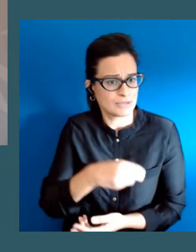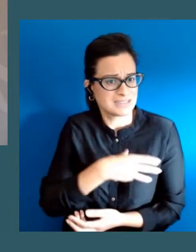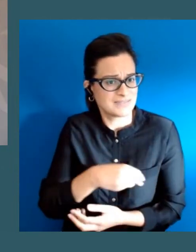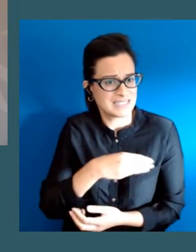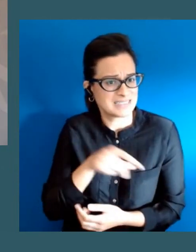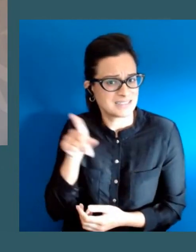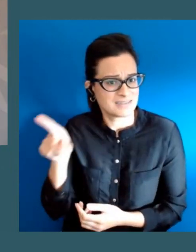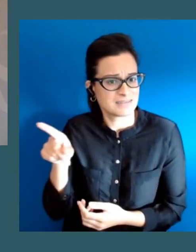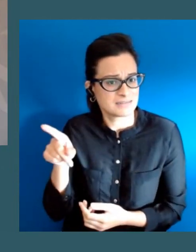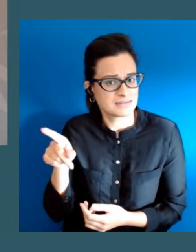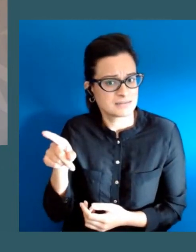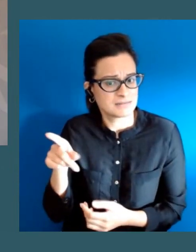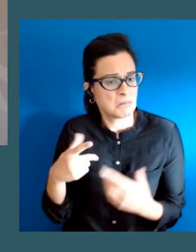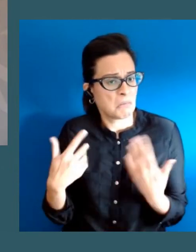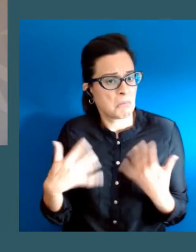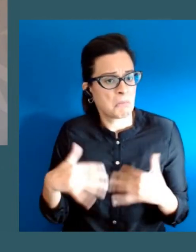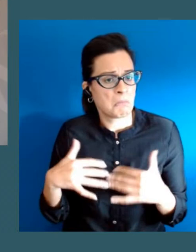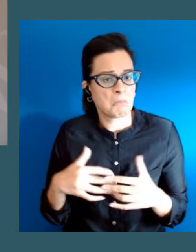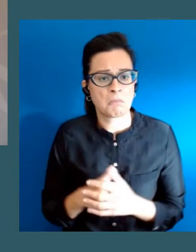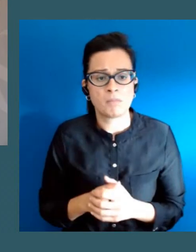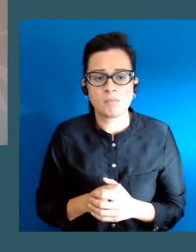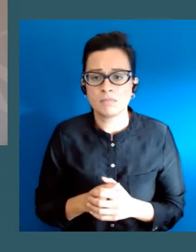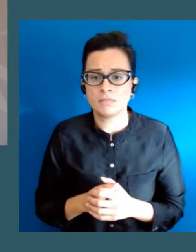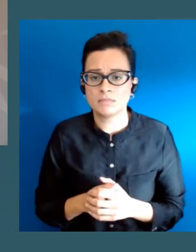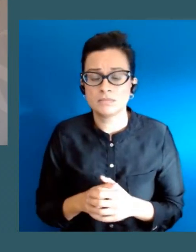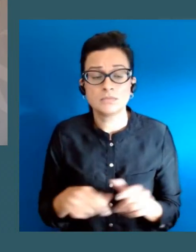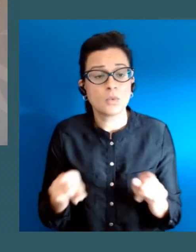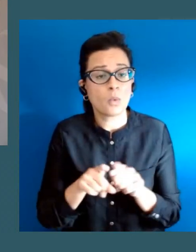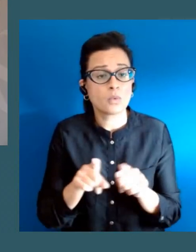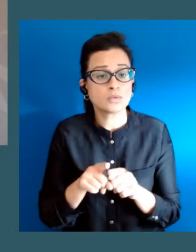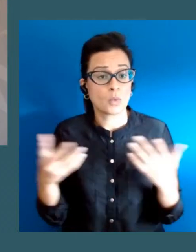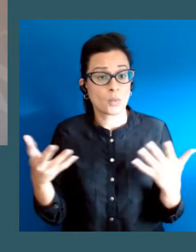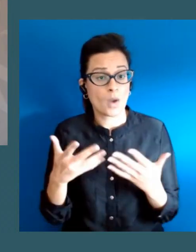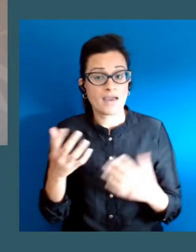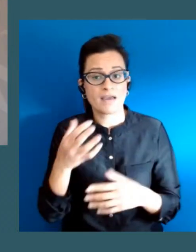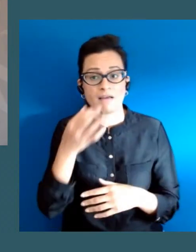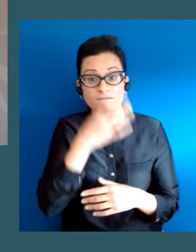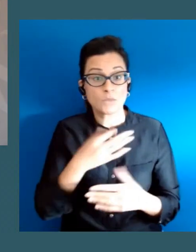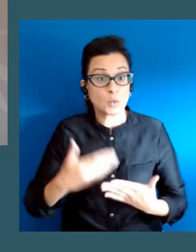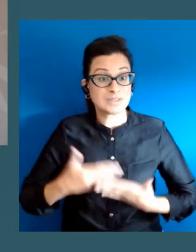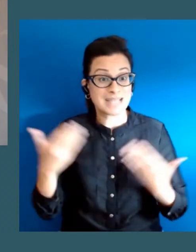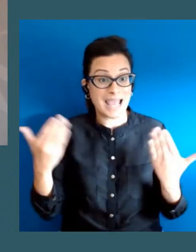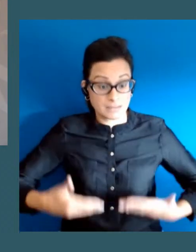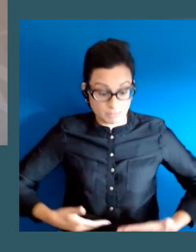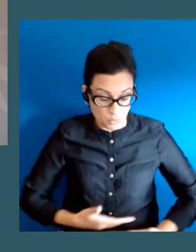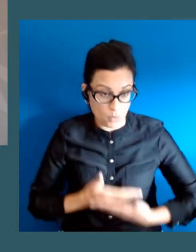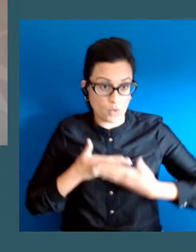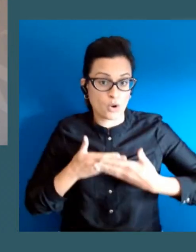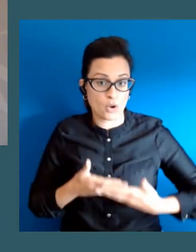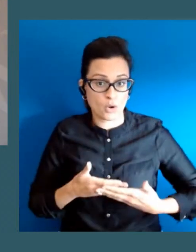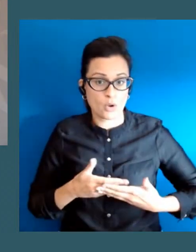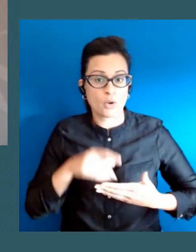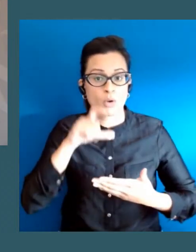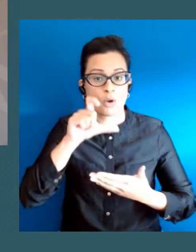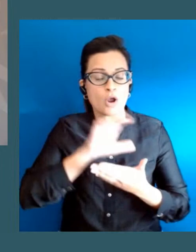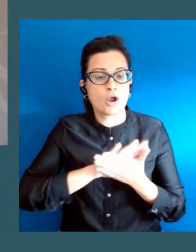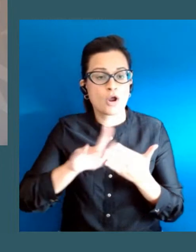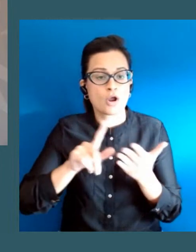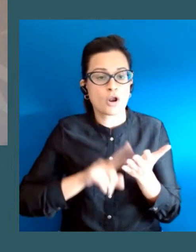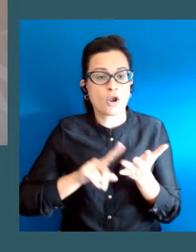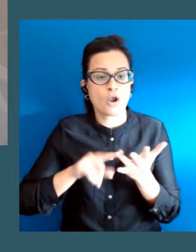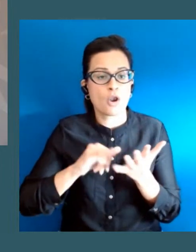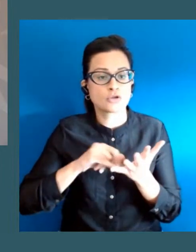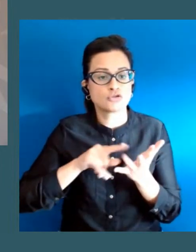breastfeeding rates, etc. And of course, within the first few days of life, you've got the colostrum that comes out, and then you've got the